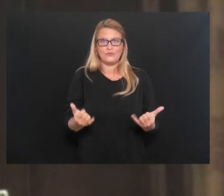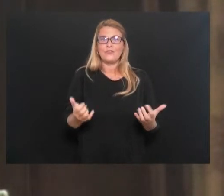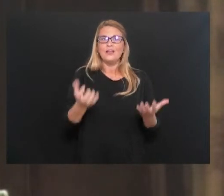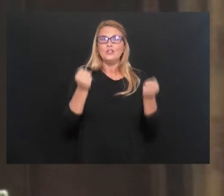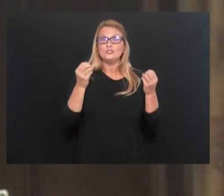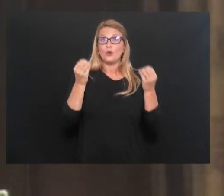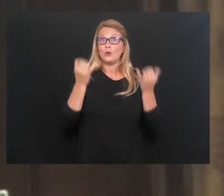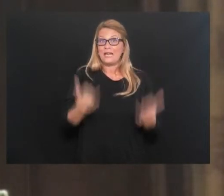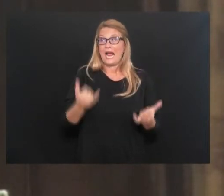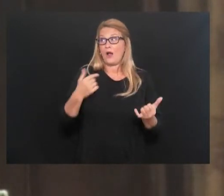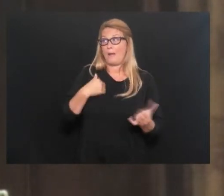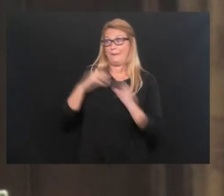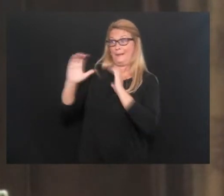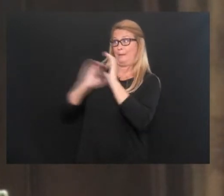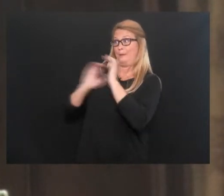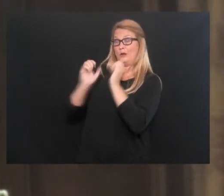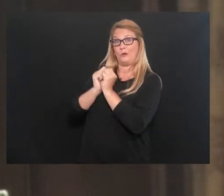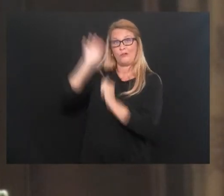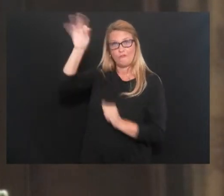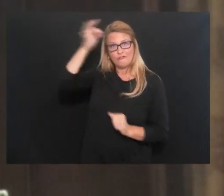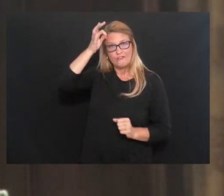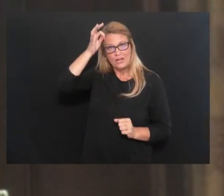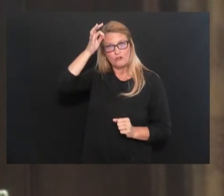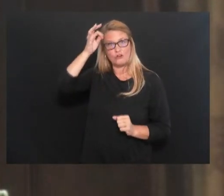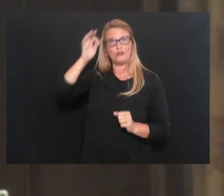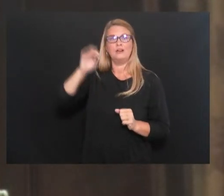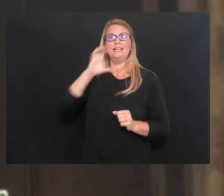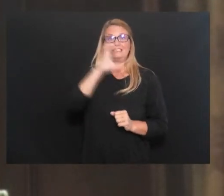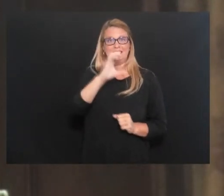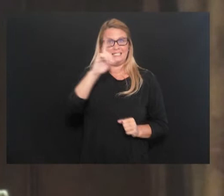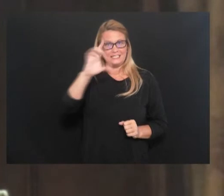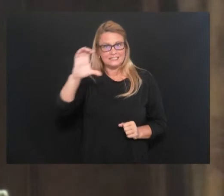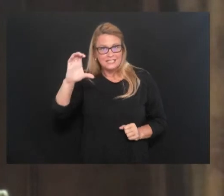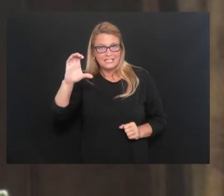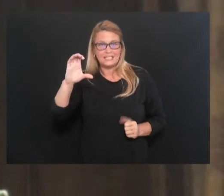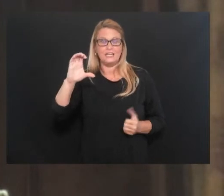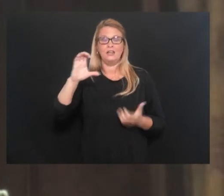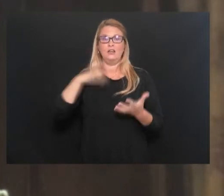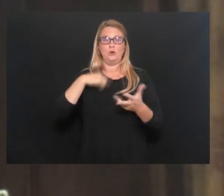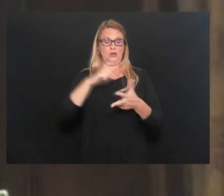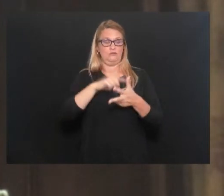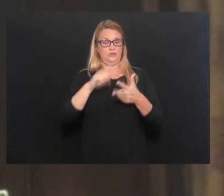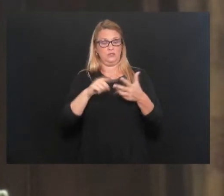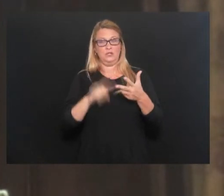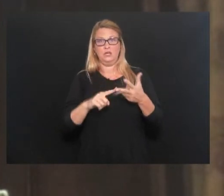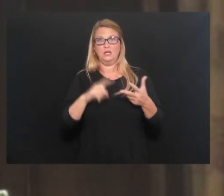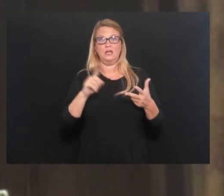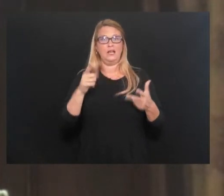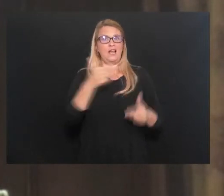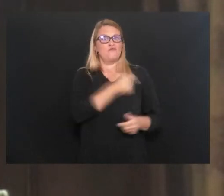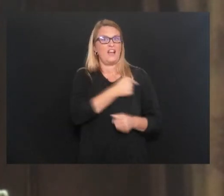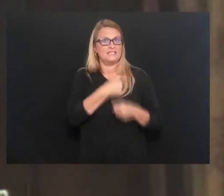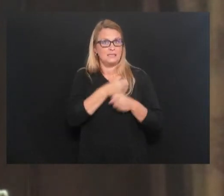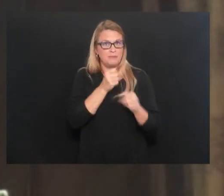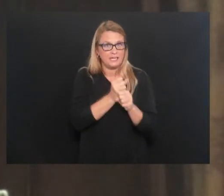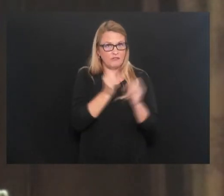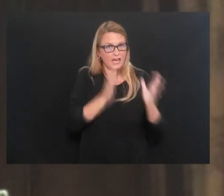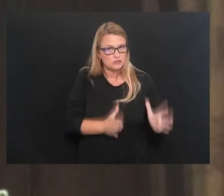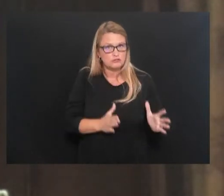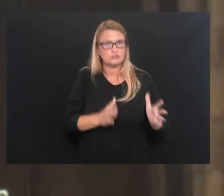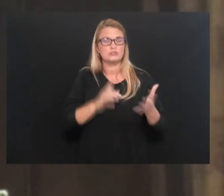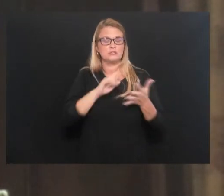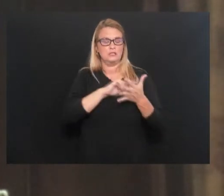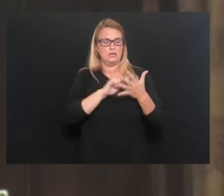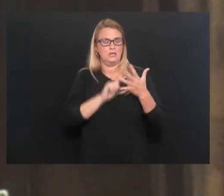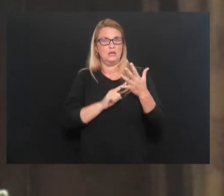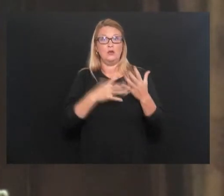agencies. And we've talked to the Centers for Disease Control. We've talked to vaccine manufacturers. We have talked